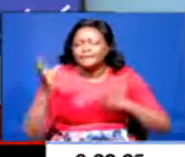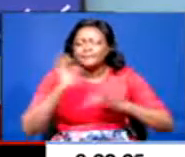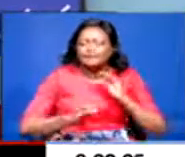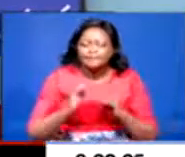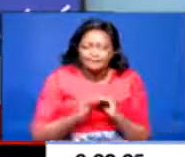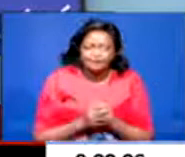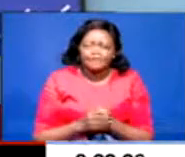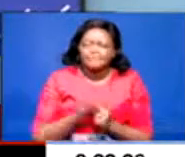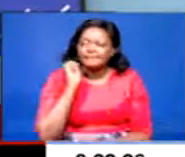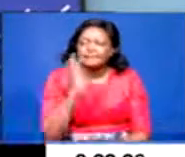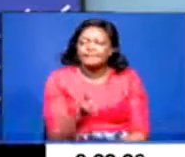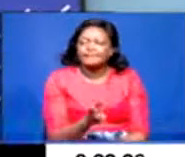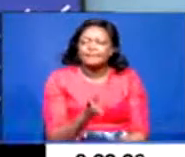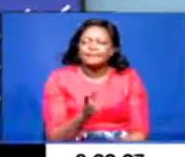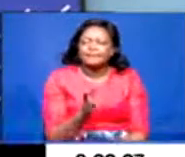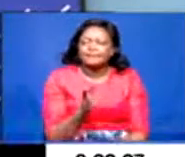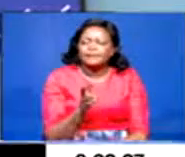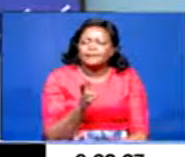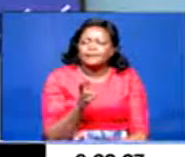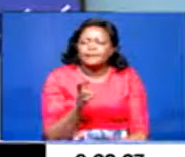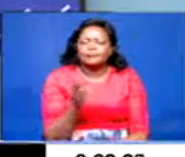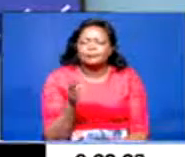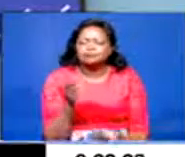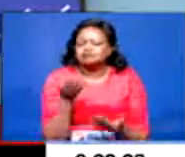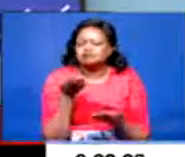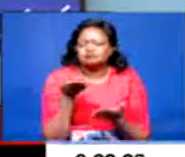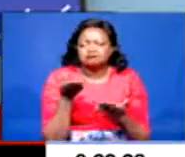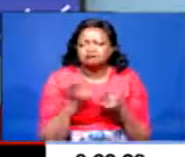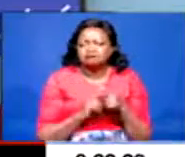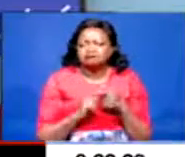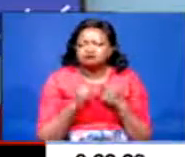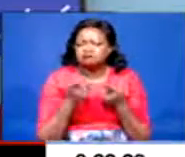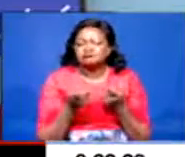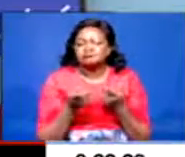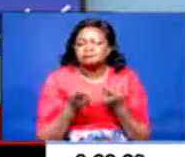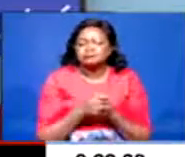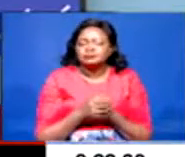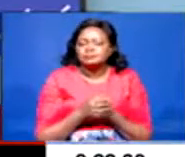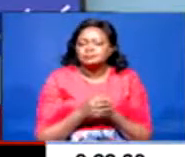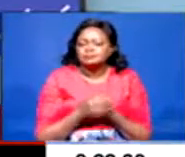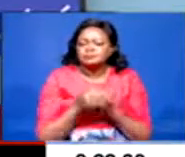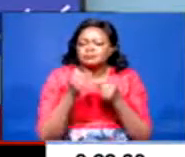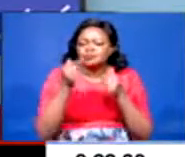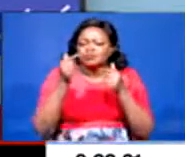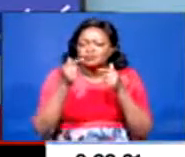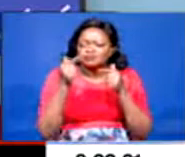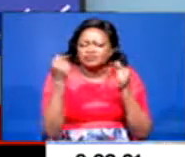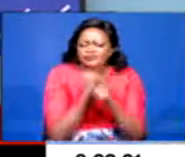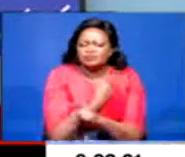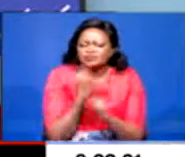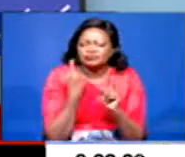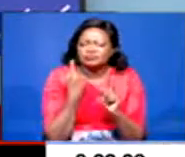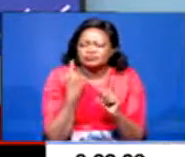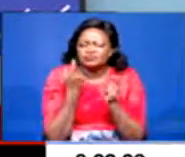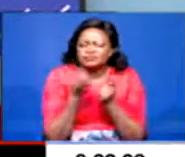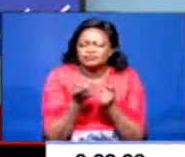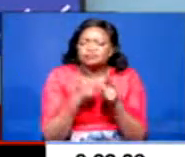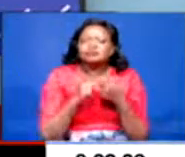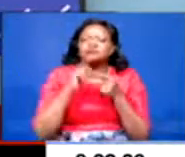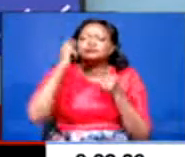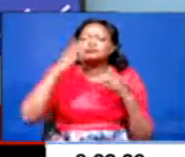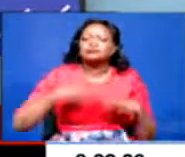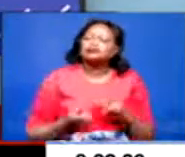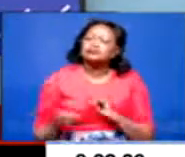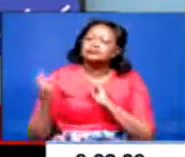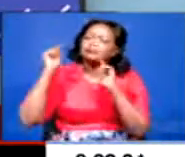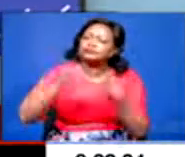will, whatever it is that will come out of it, of course, will be a slim margin. But we expect Kenyans to turn out. Kenyans